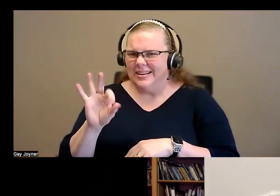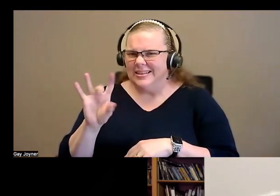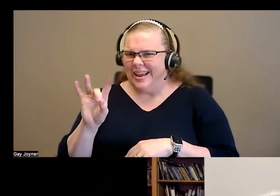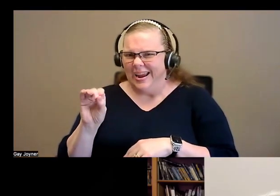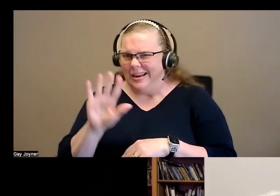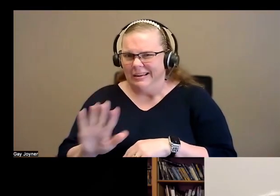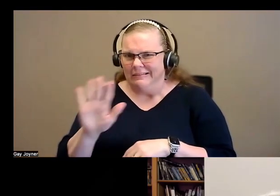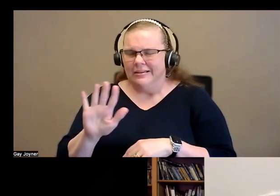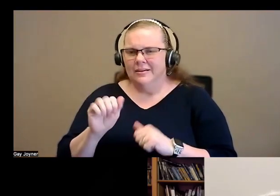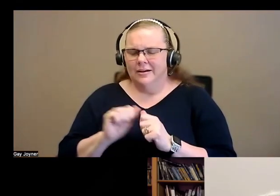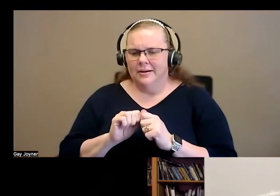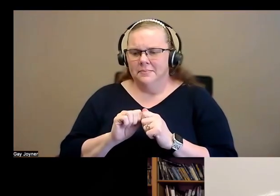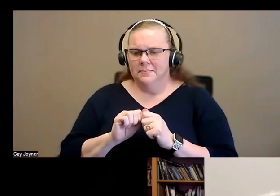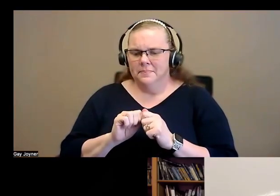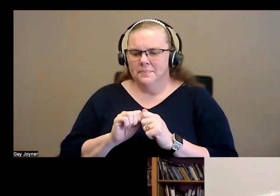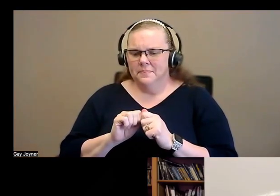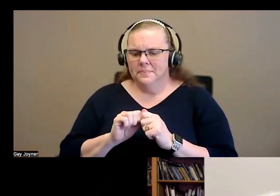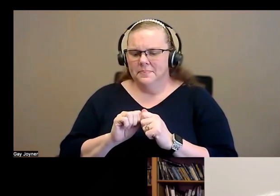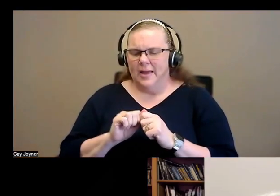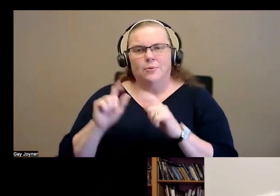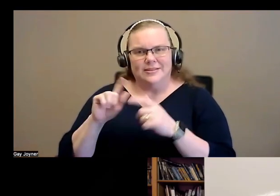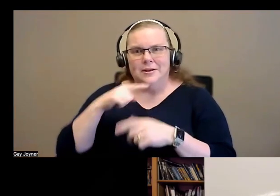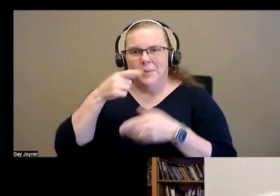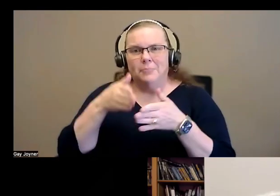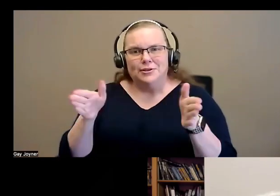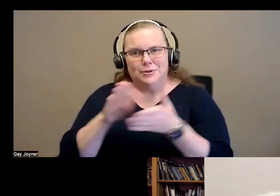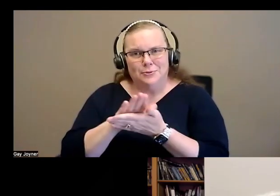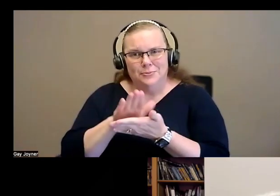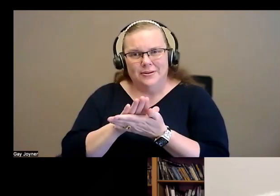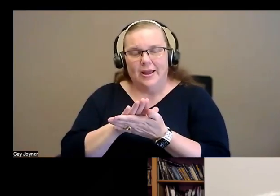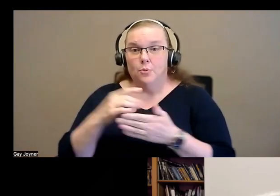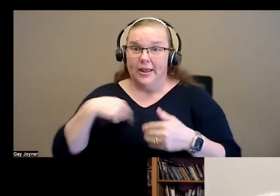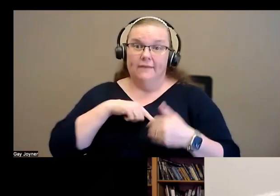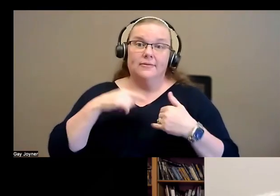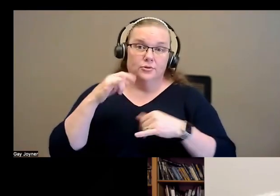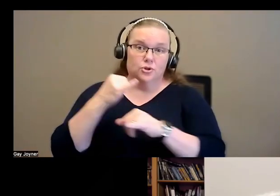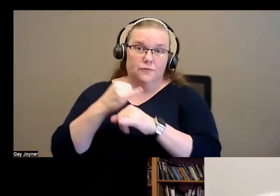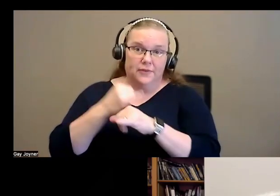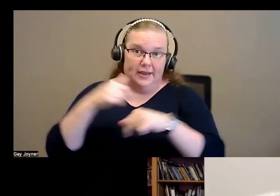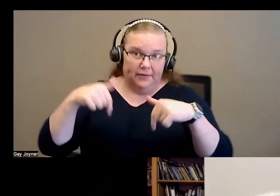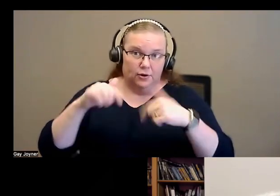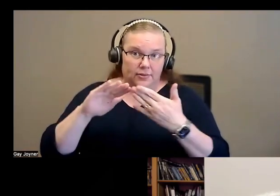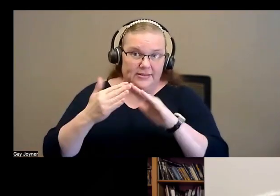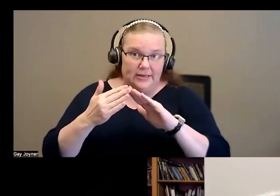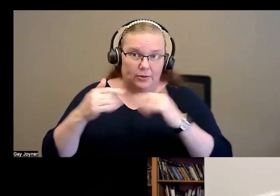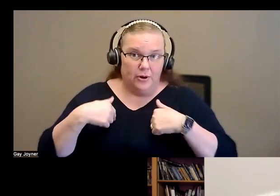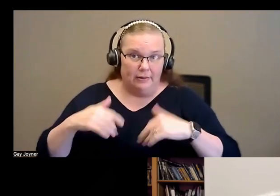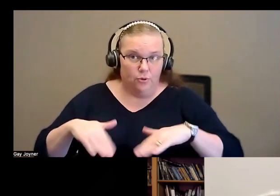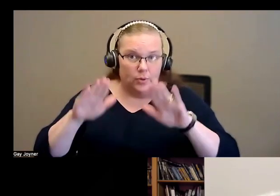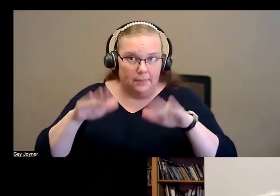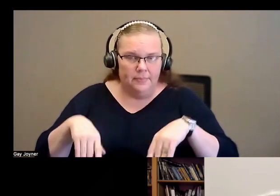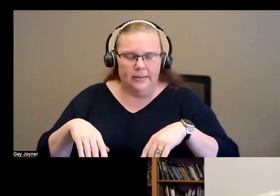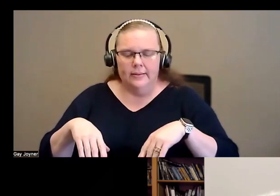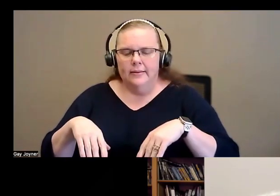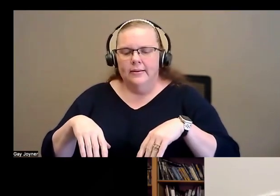1979, 1980. Mm. Um, I was in a public school, and we have a school for the deaf here in the city where I